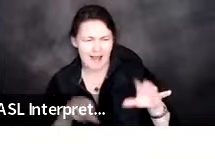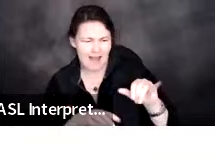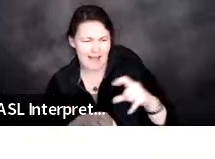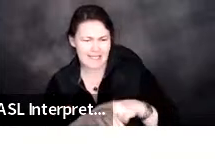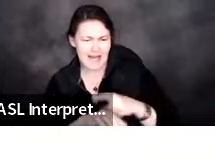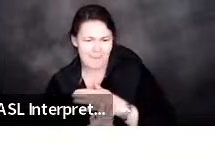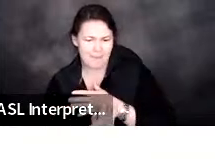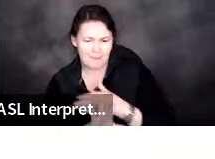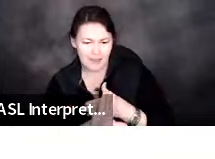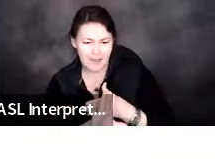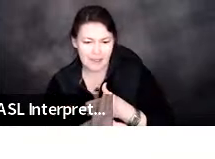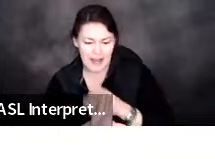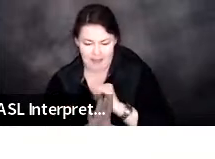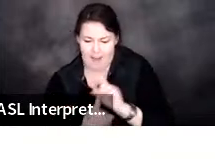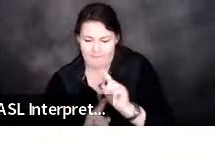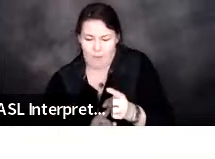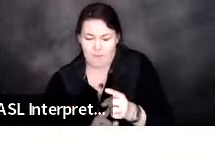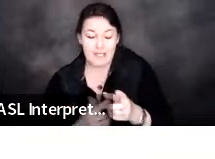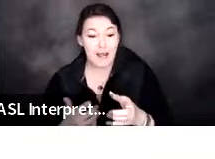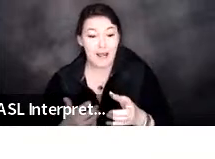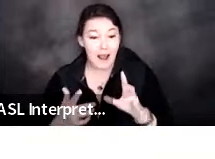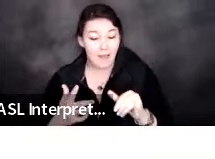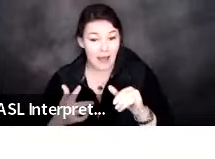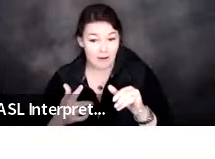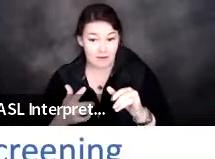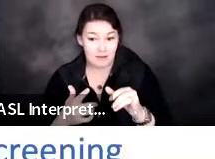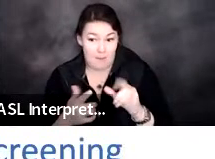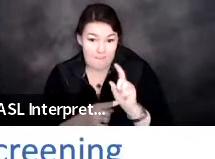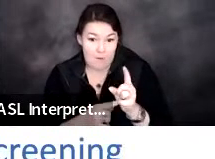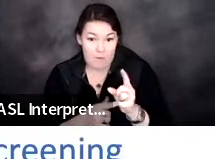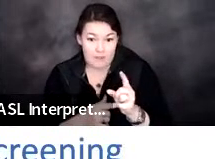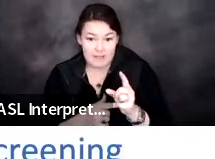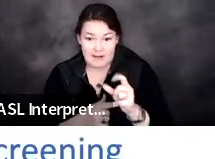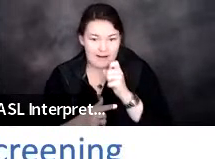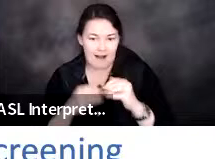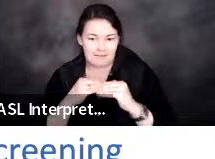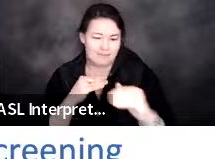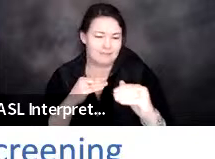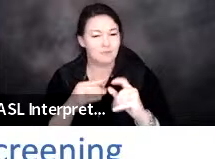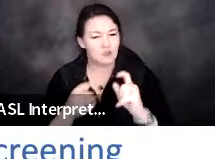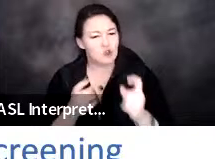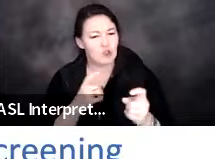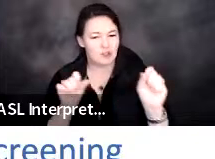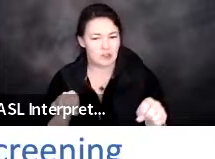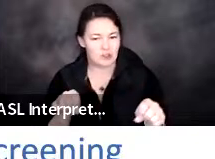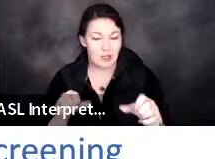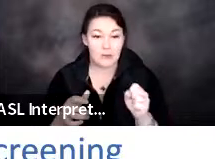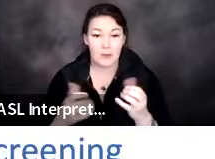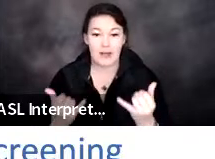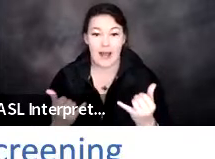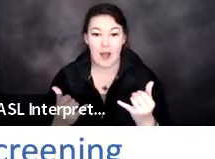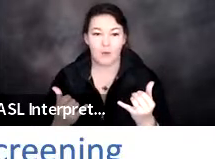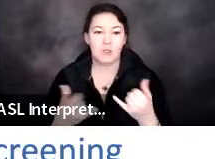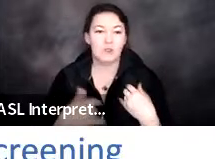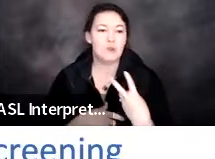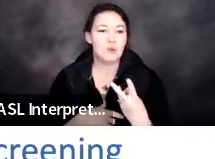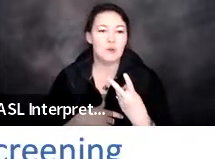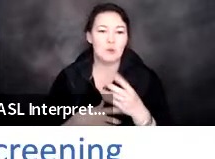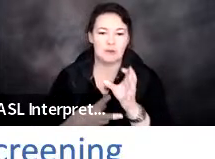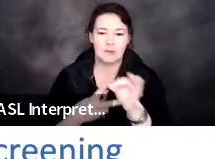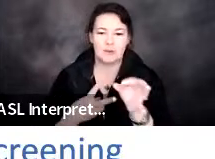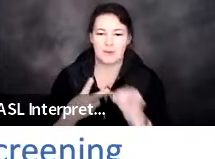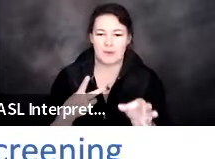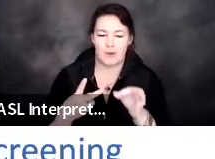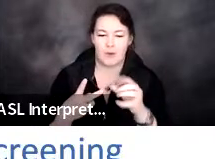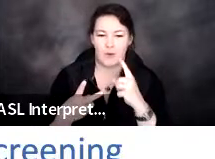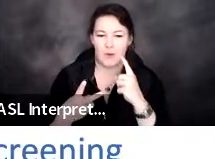time. And as we said earlier, that can change. Okay, so now let's talk about the two hearing screening methods that are